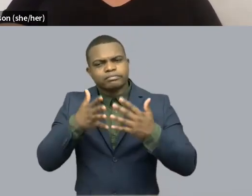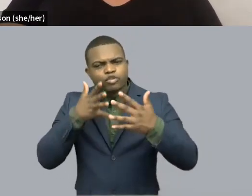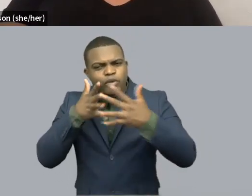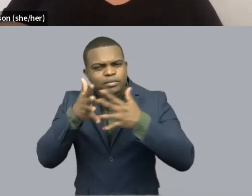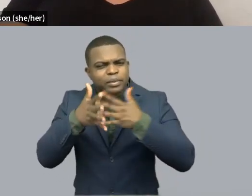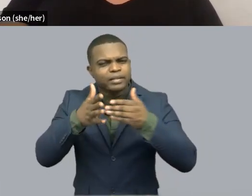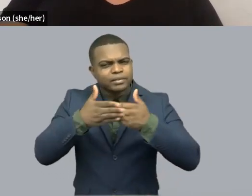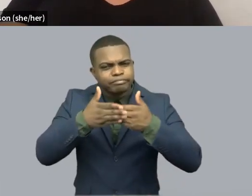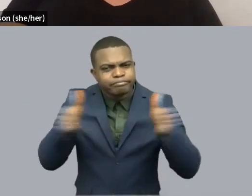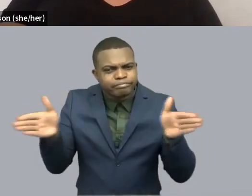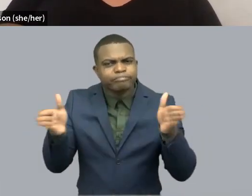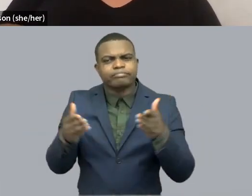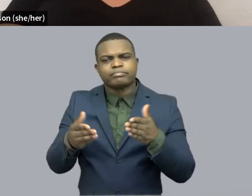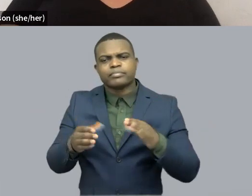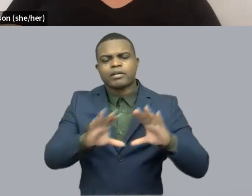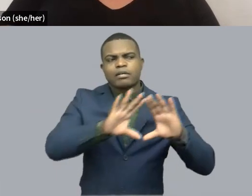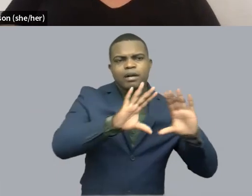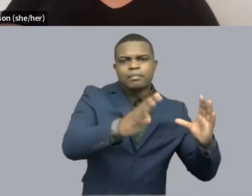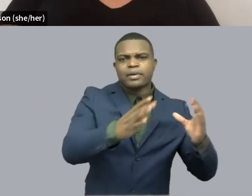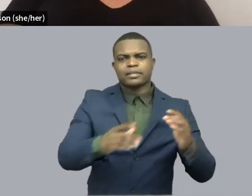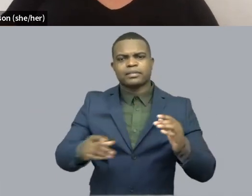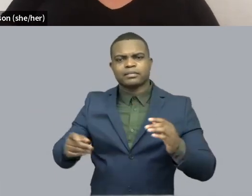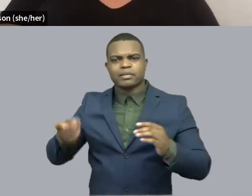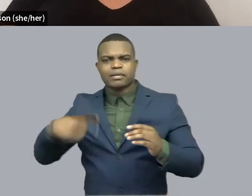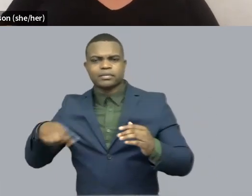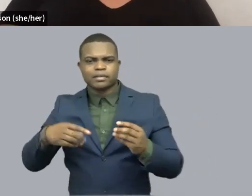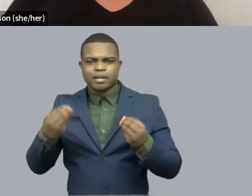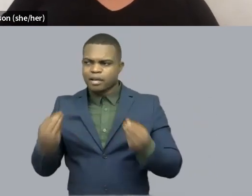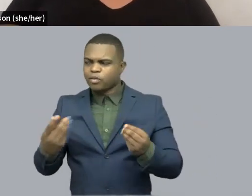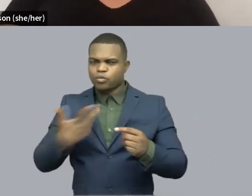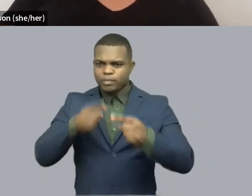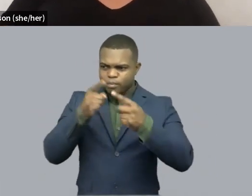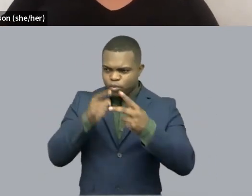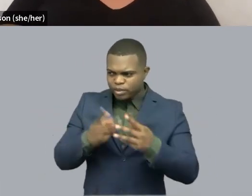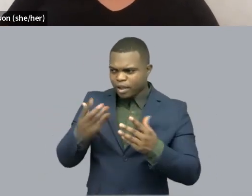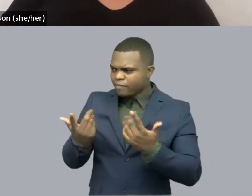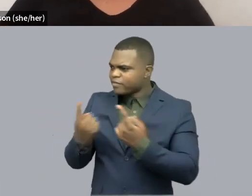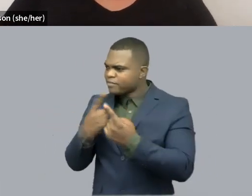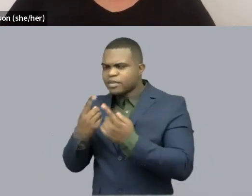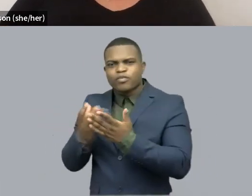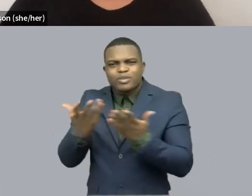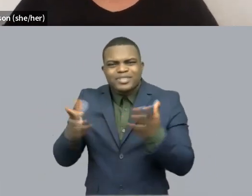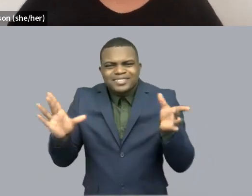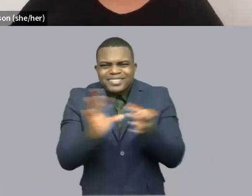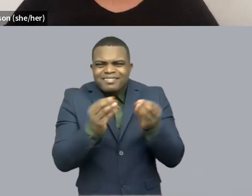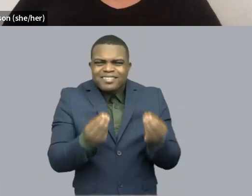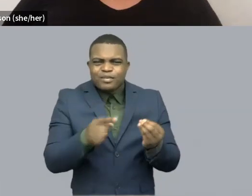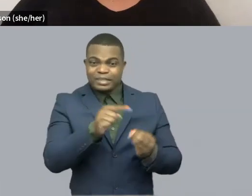approach with private sector engagement, or the reason why I want to emphasize being so careful with it, is also because, again, so many of